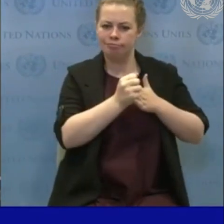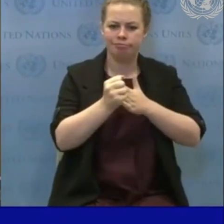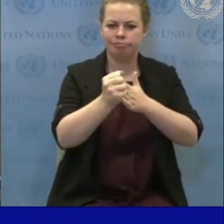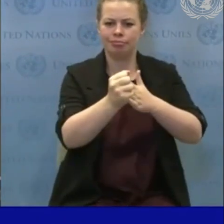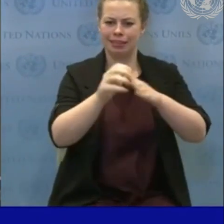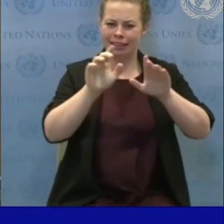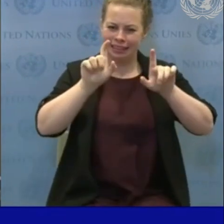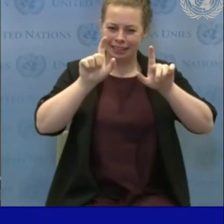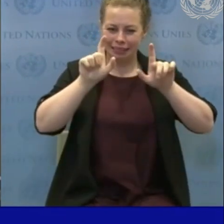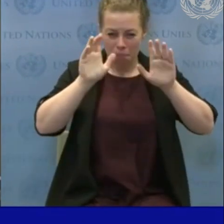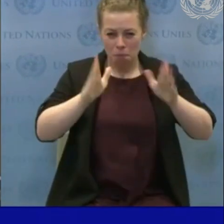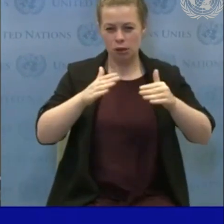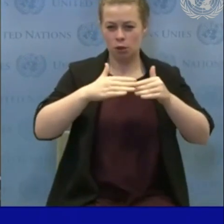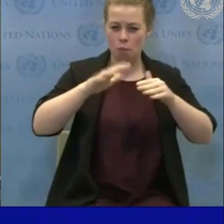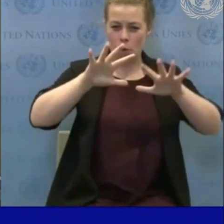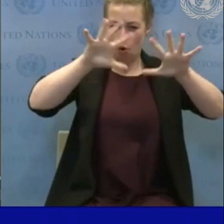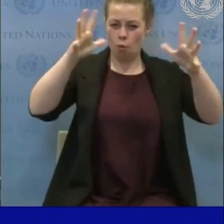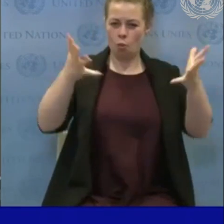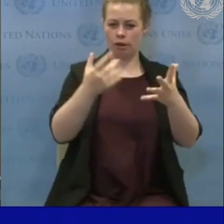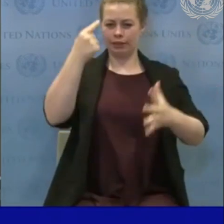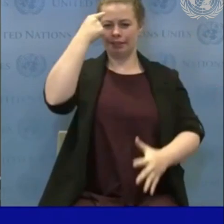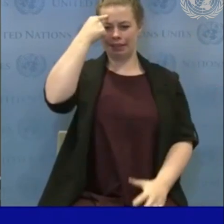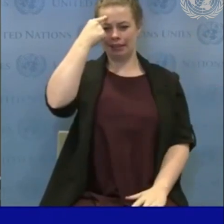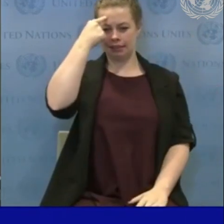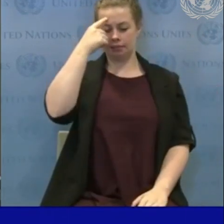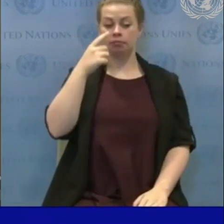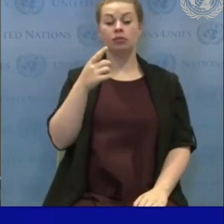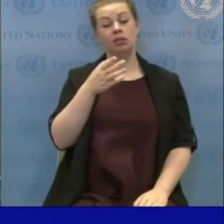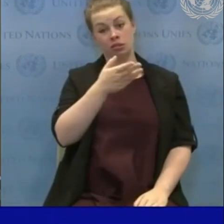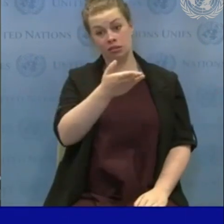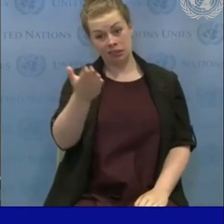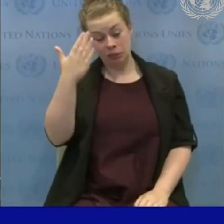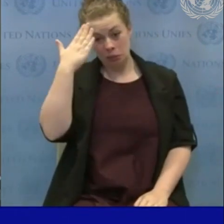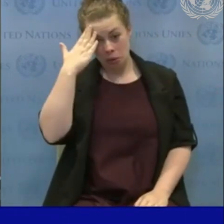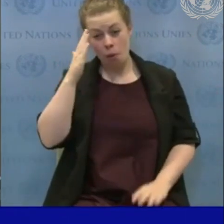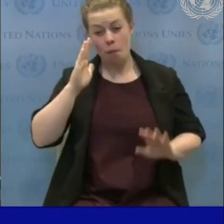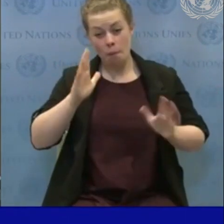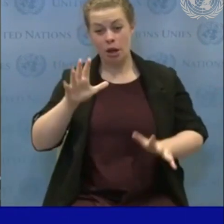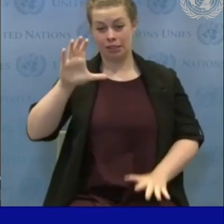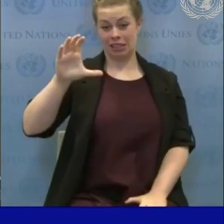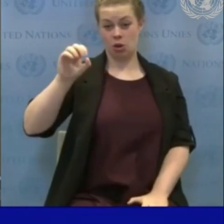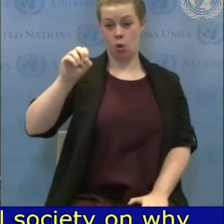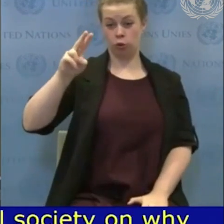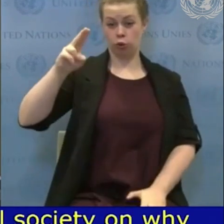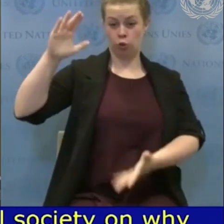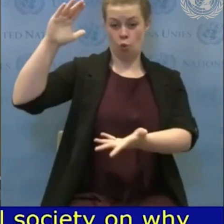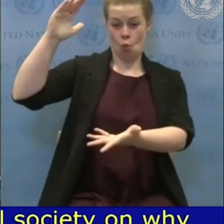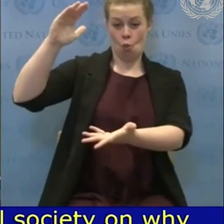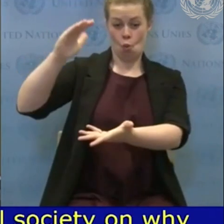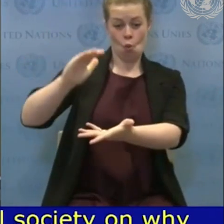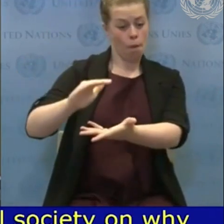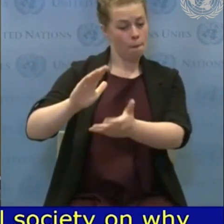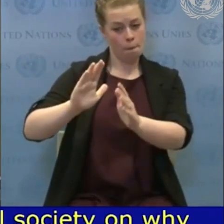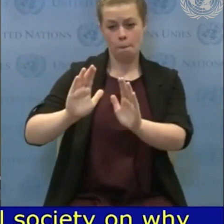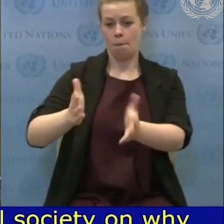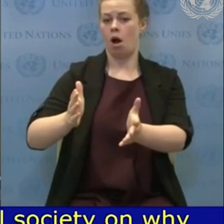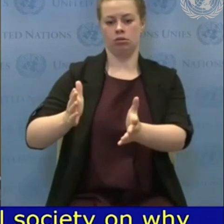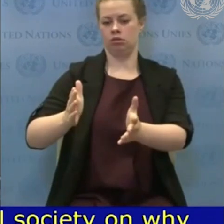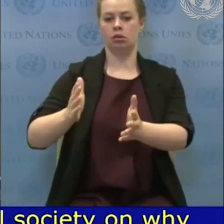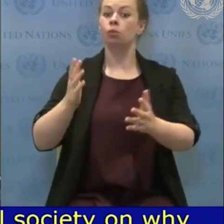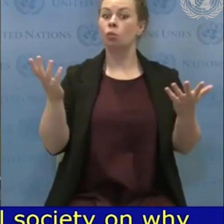know, we must reach global net zero emissions by 2050 for an even chance of keeping warming within 1.5